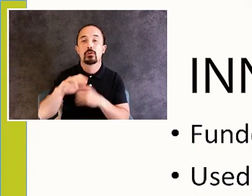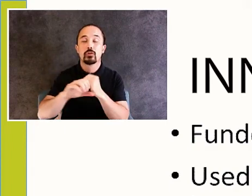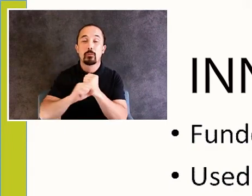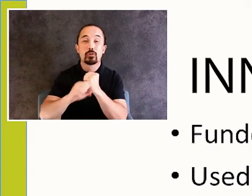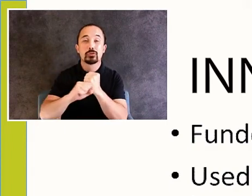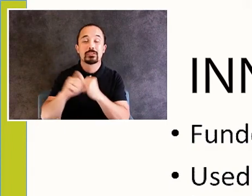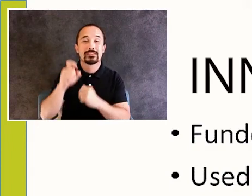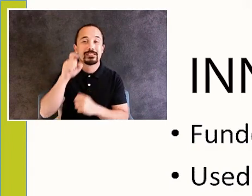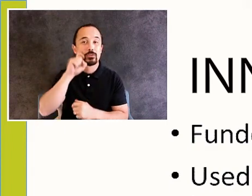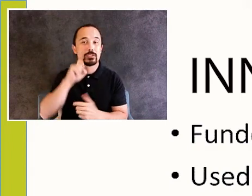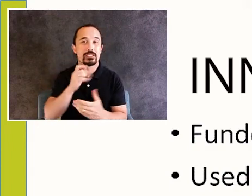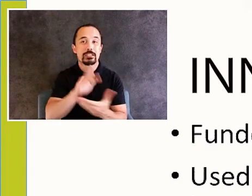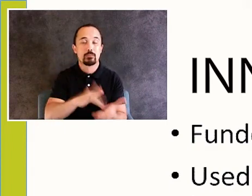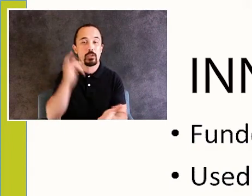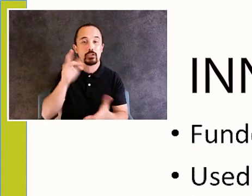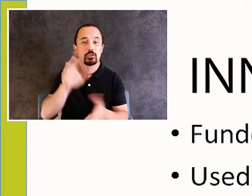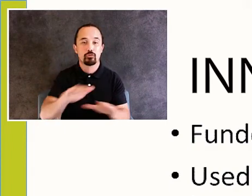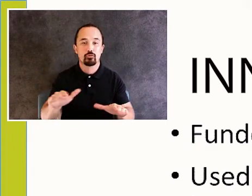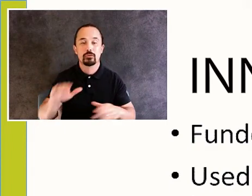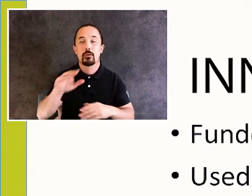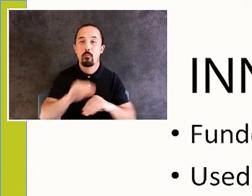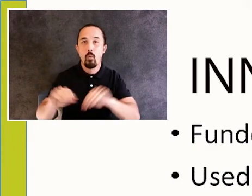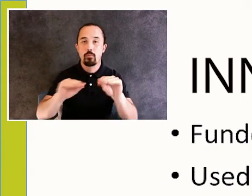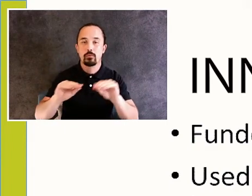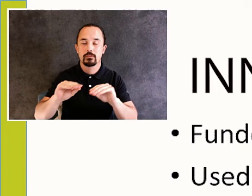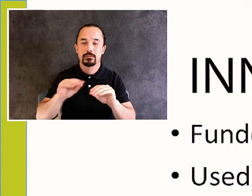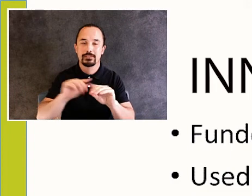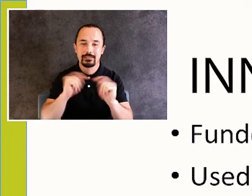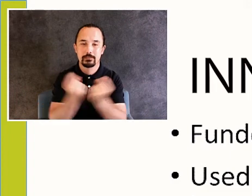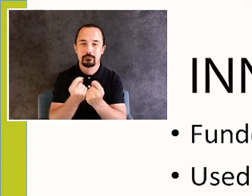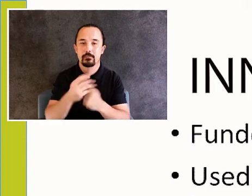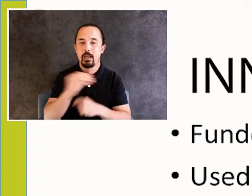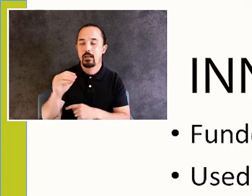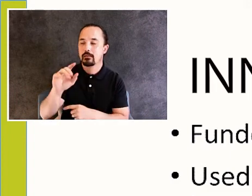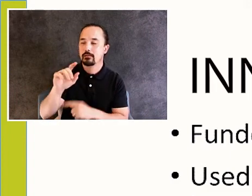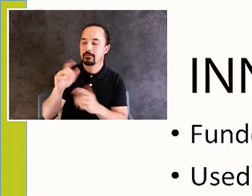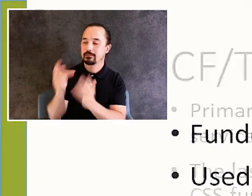teams, and the Tech Suite, also known as Help at Hand.